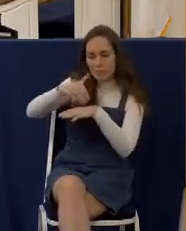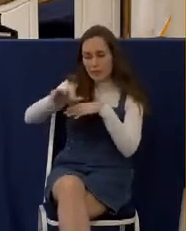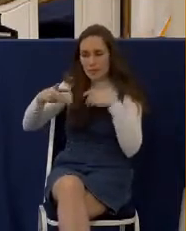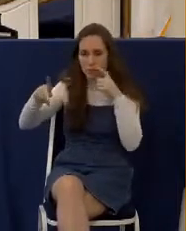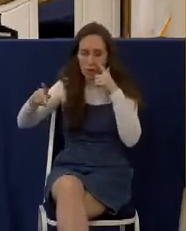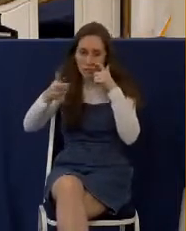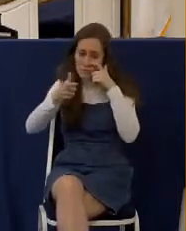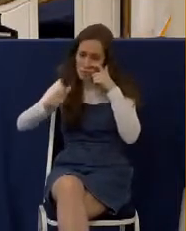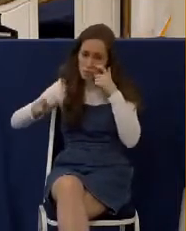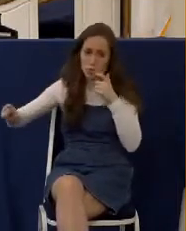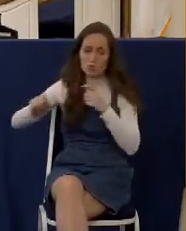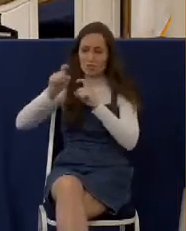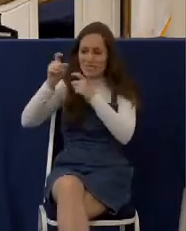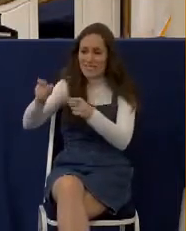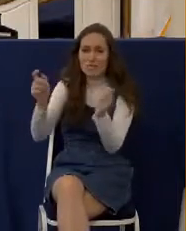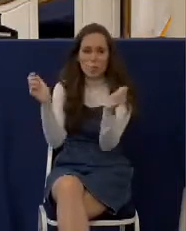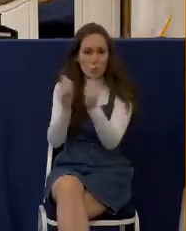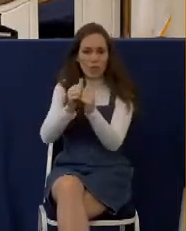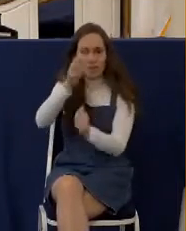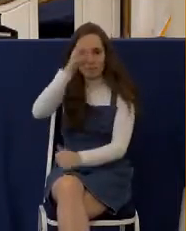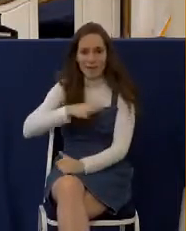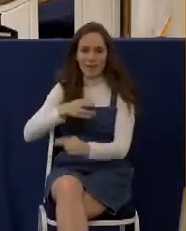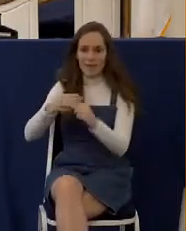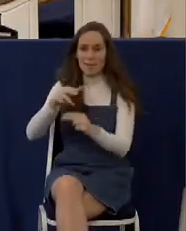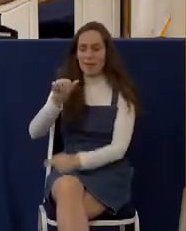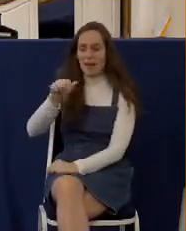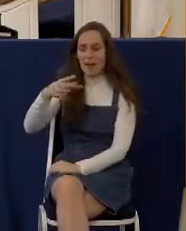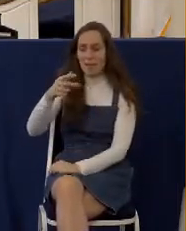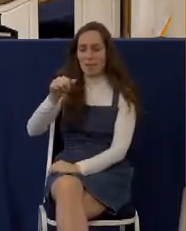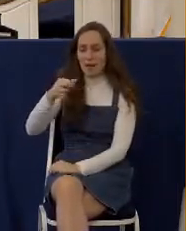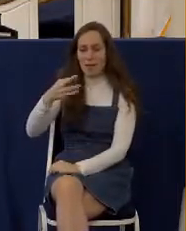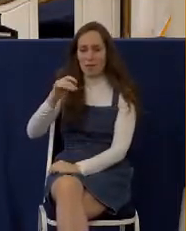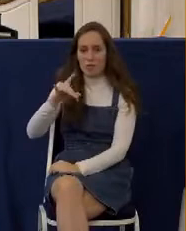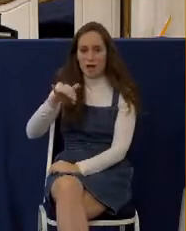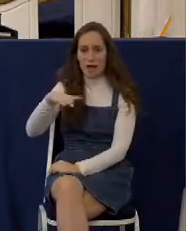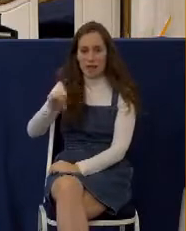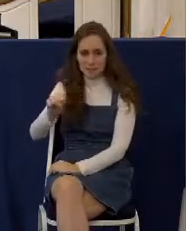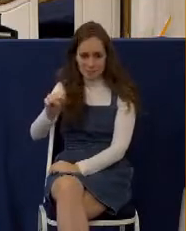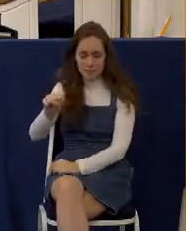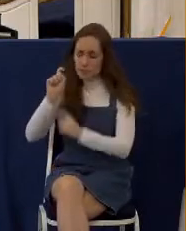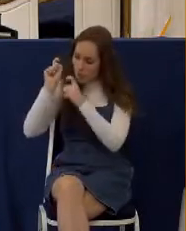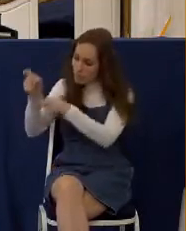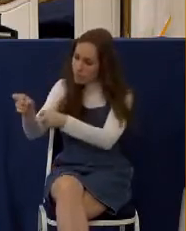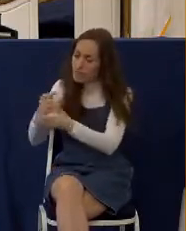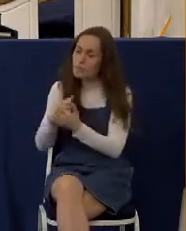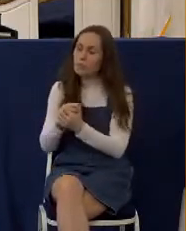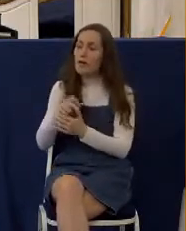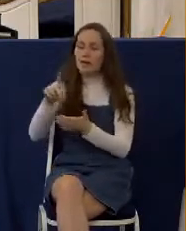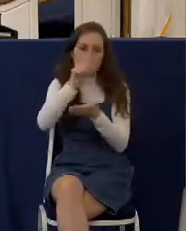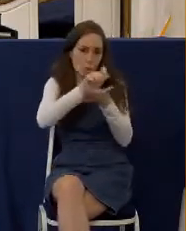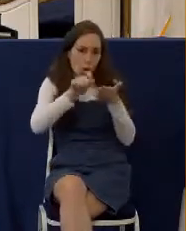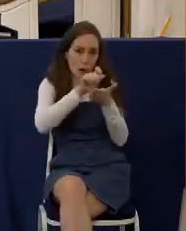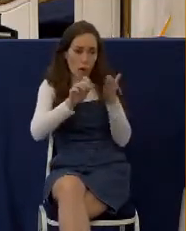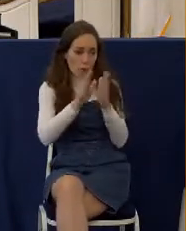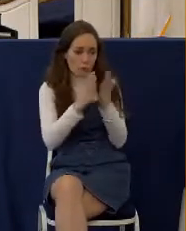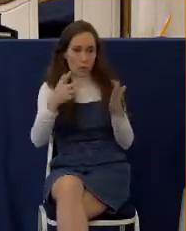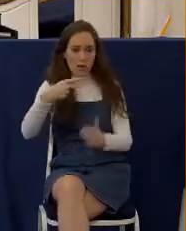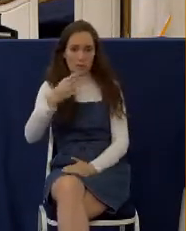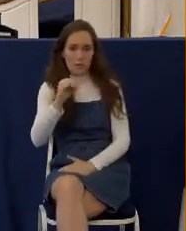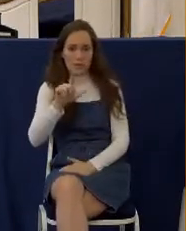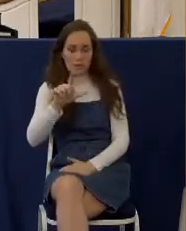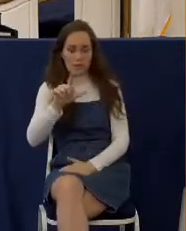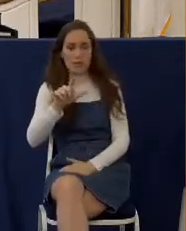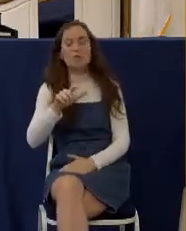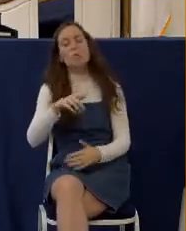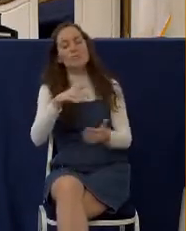Epaphroditus. And when Paul received the gift, he was overwhelmed. And he wrote the book of Philippians, which is really a thank you letter. And he sent it back to the church